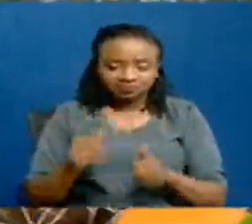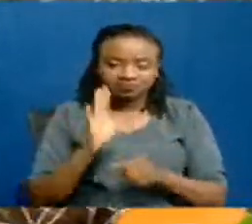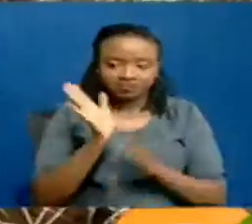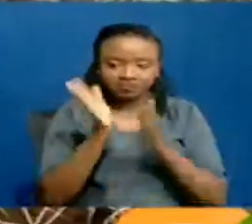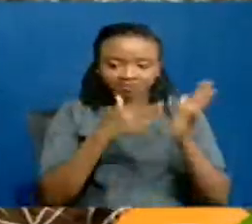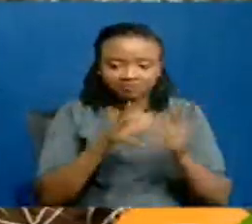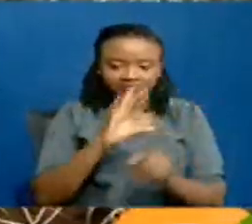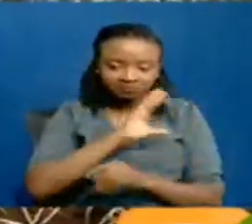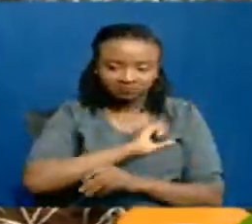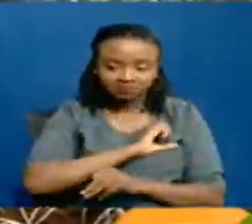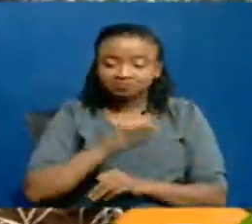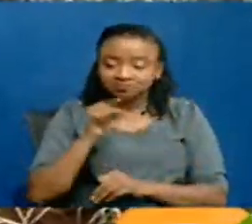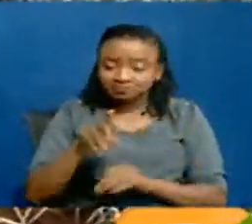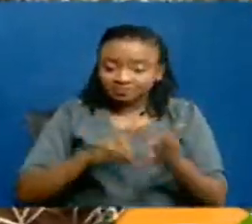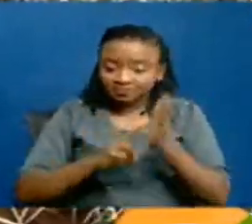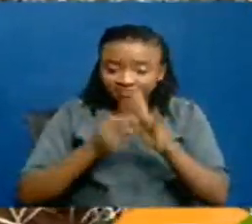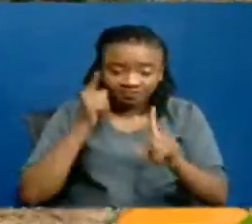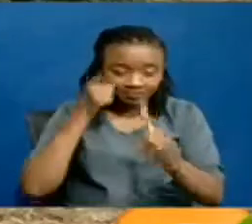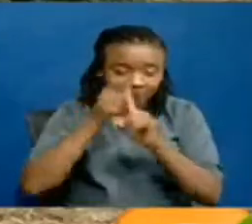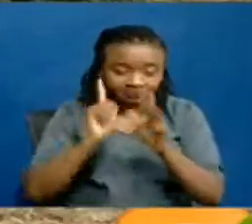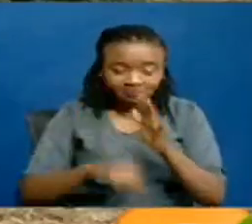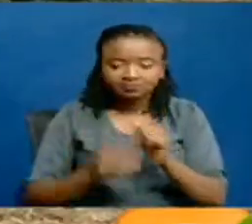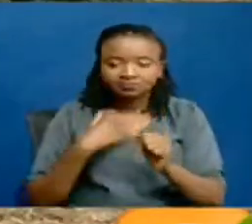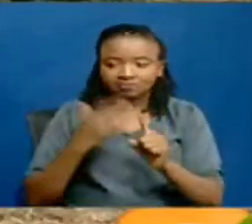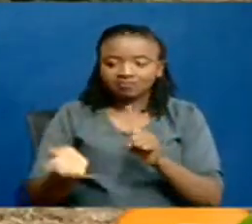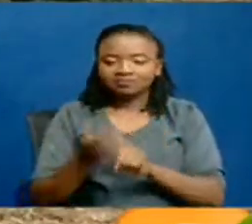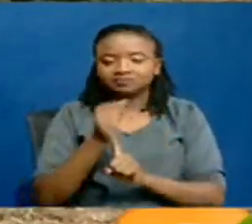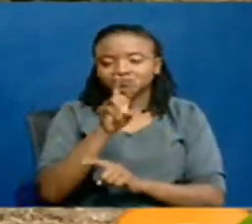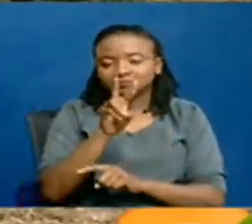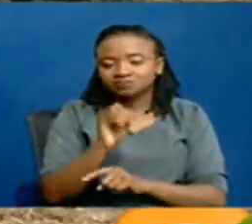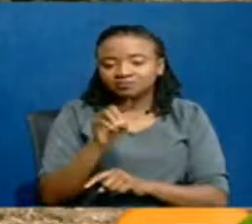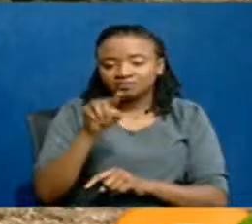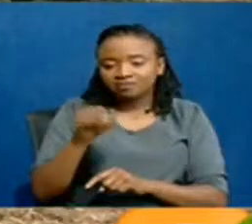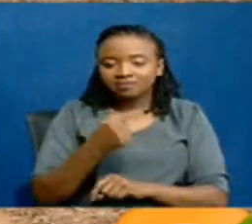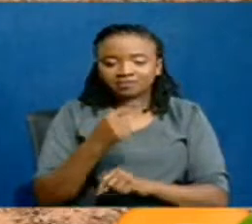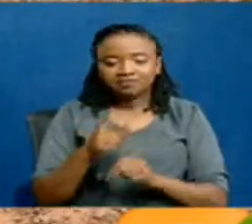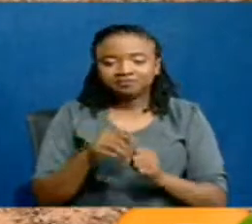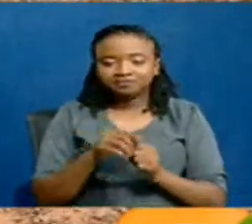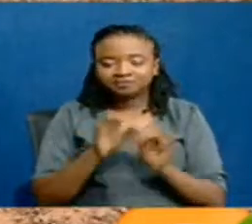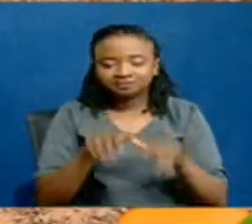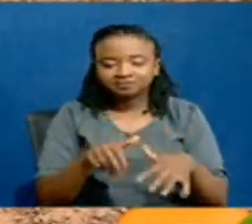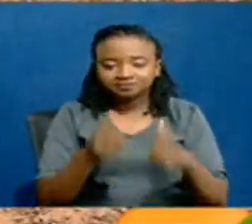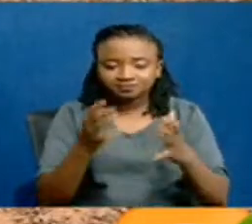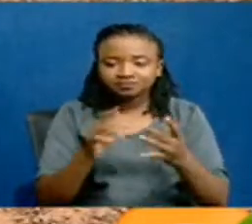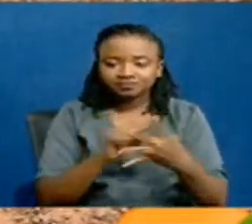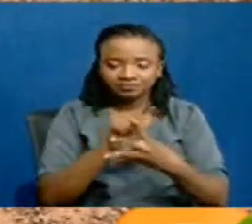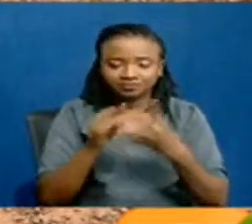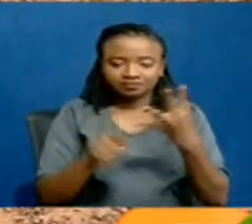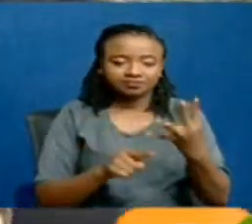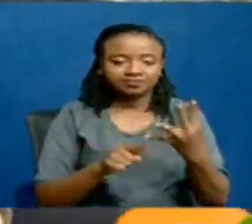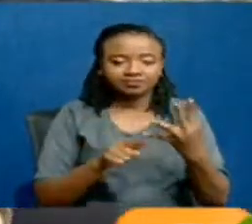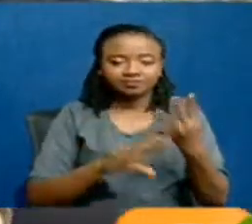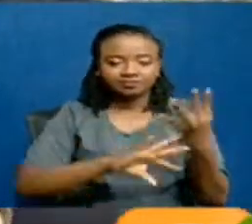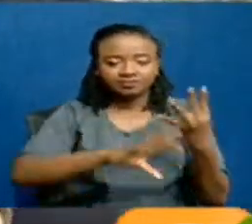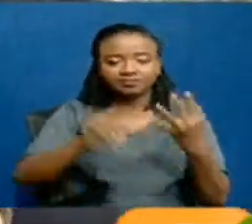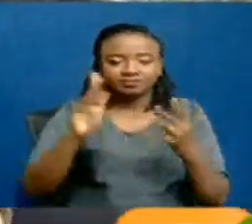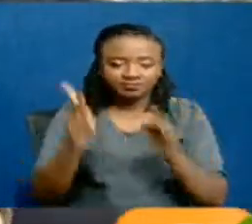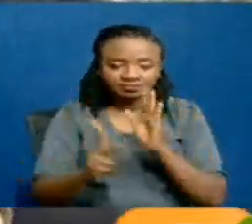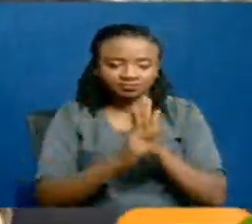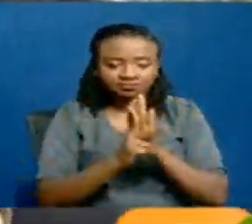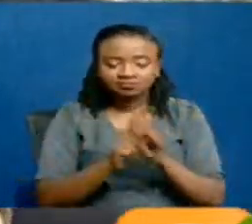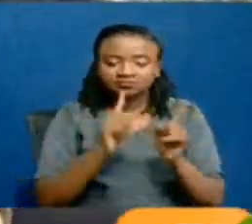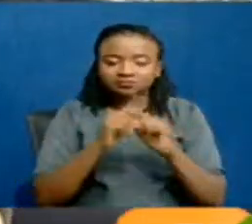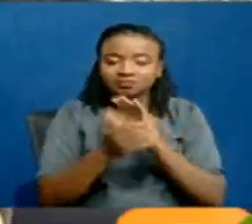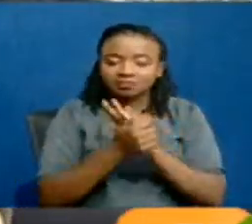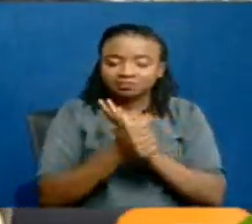The project aims to reach 20,000 smallholder farmers in 4 sub-counties across Kitui. According to